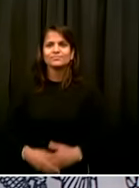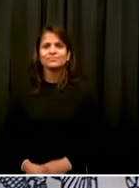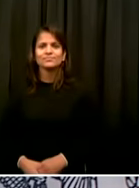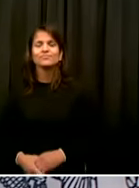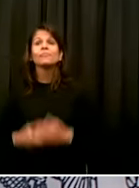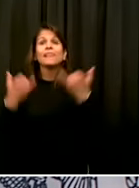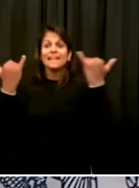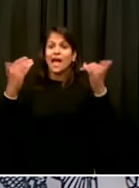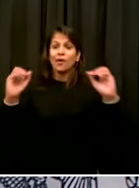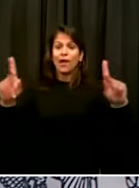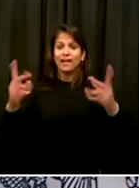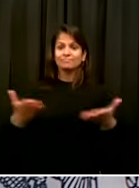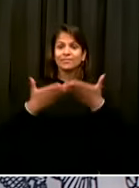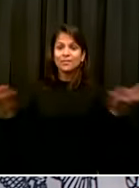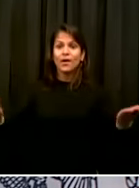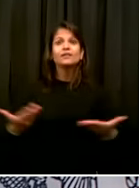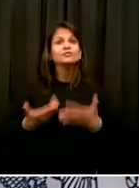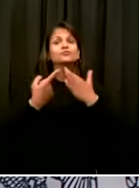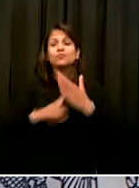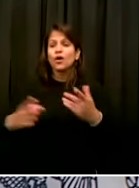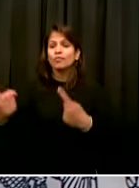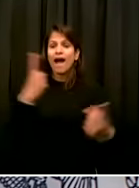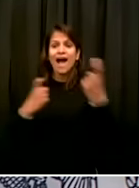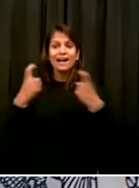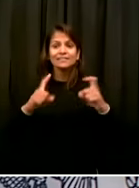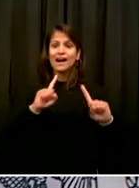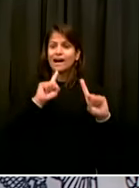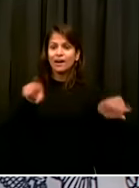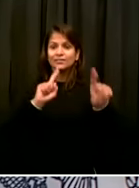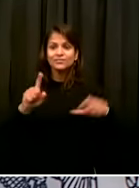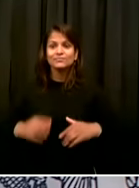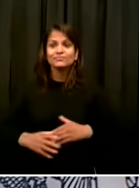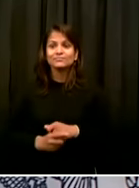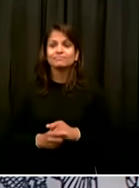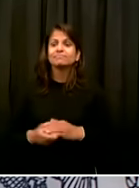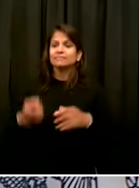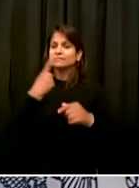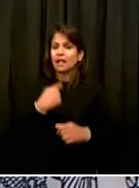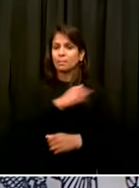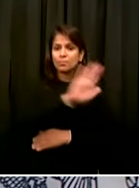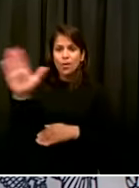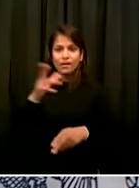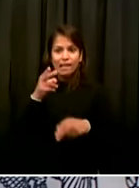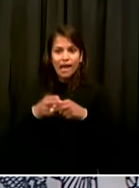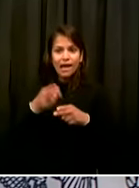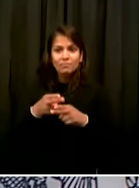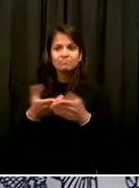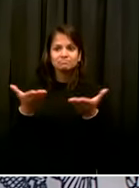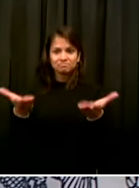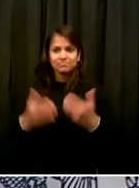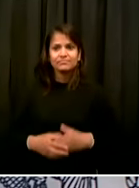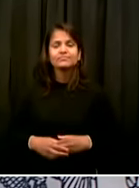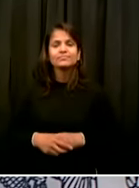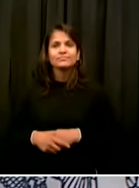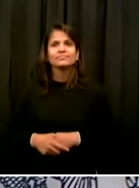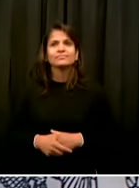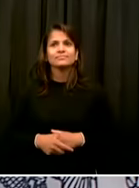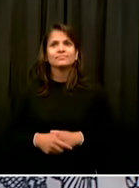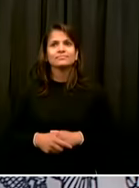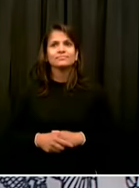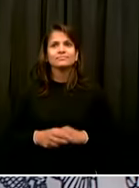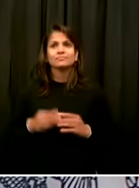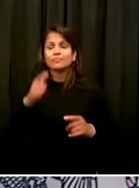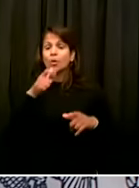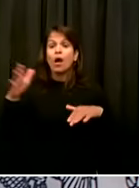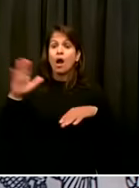media. Please let me know the name and outlet of each journalist. Hi, all. We will now begin our Q&A. As a reminder,